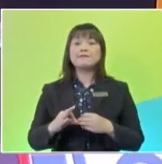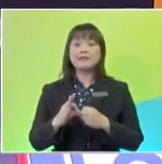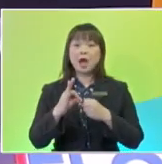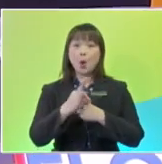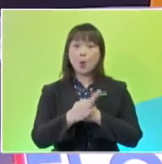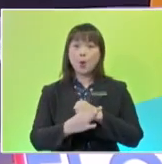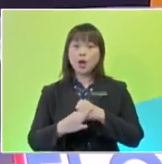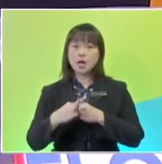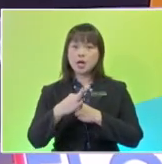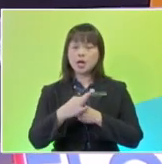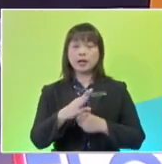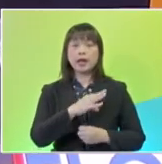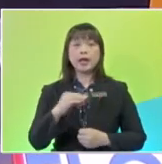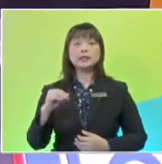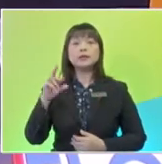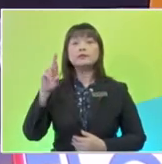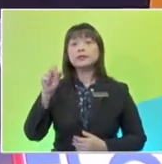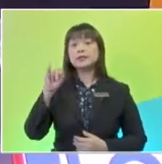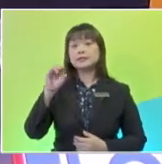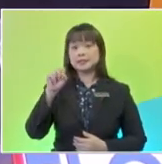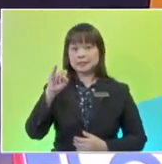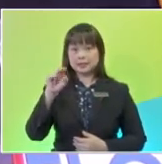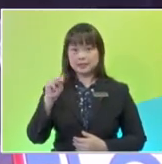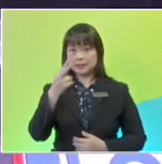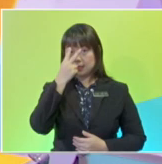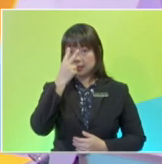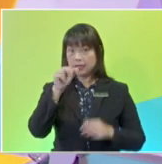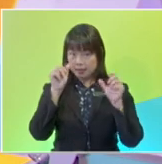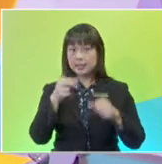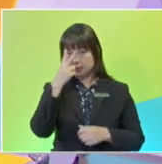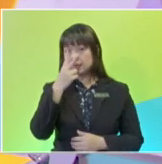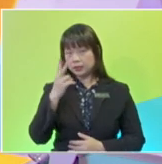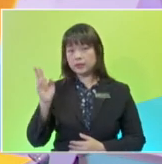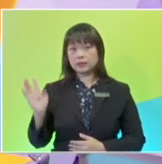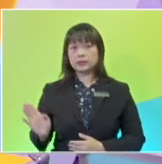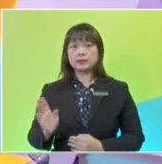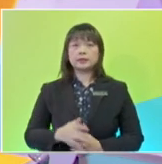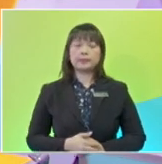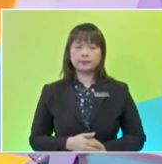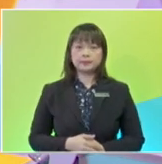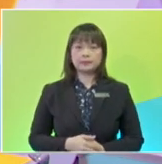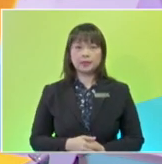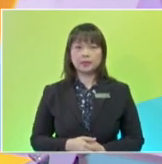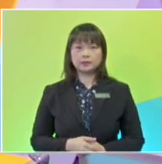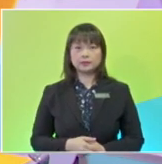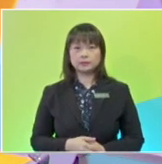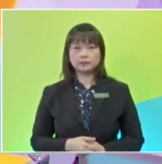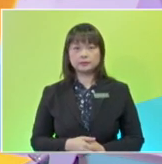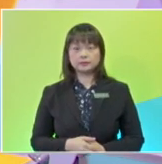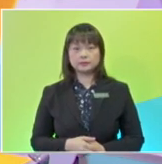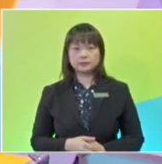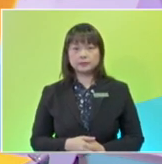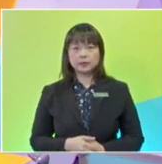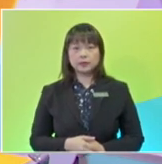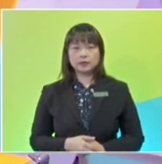Okay. So I'm sure this is the method that I often see moms use at home. Yes, am I right? Yes, of course. Right. Okay.